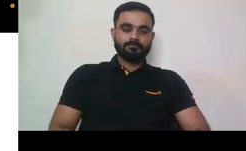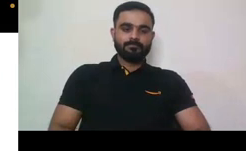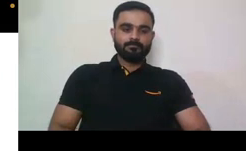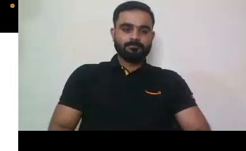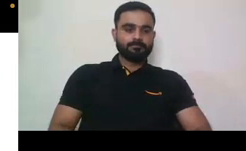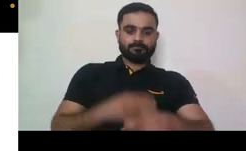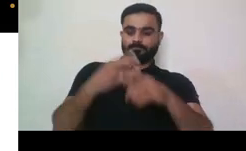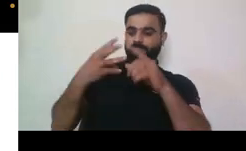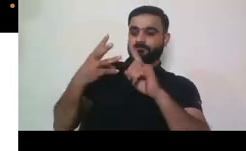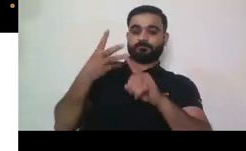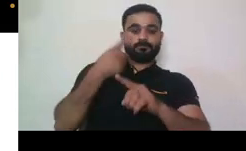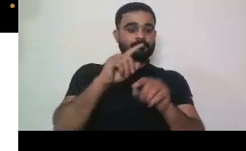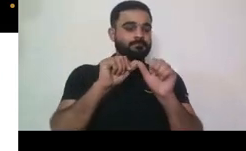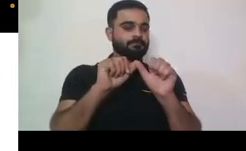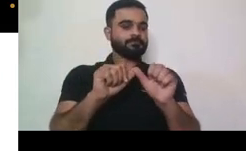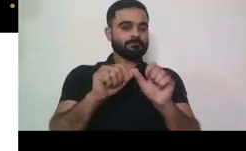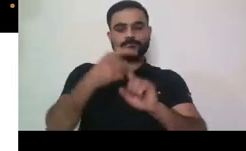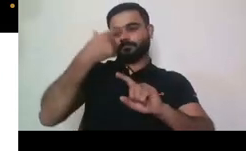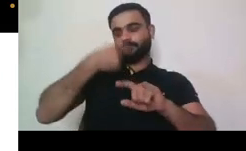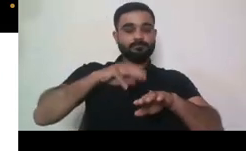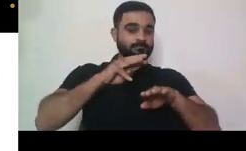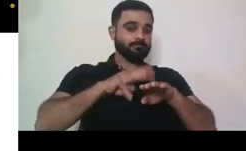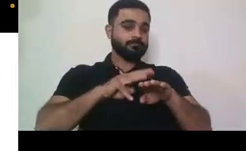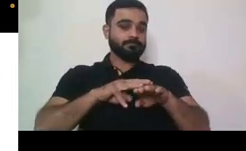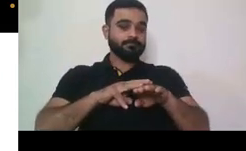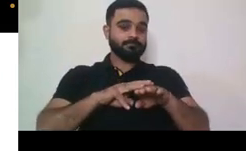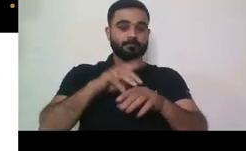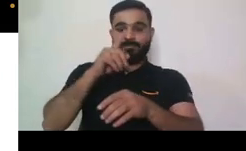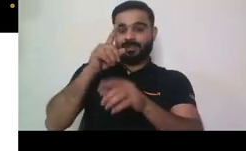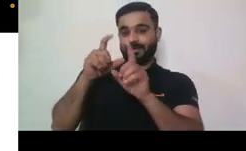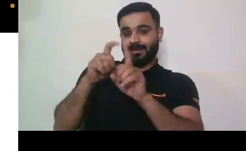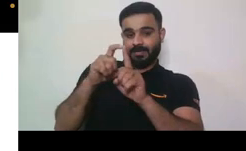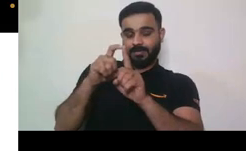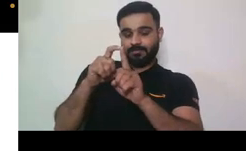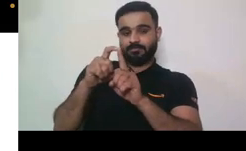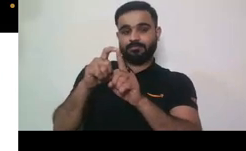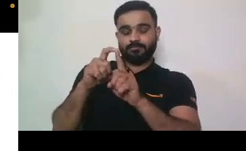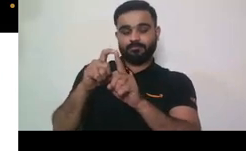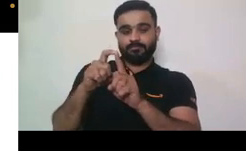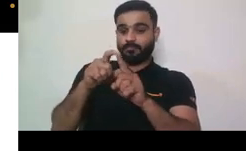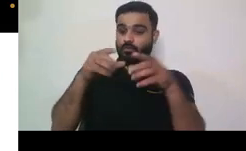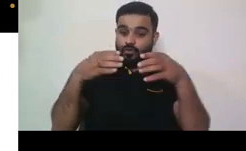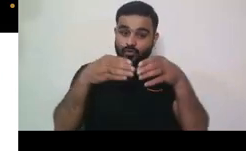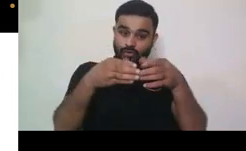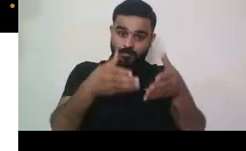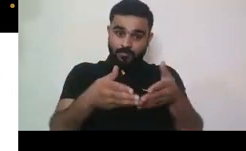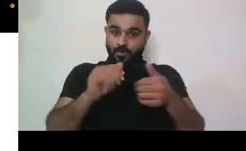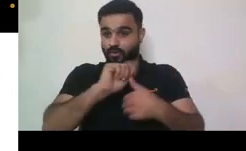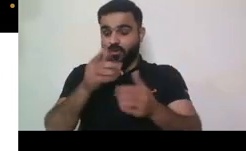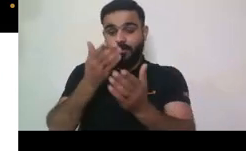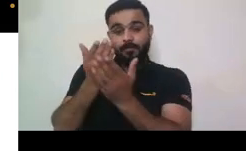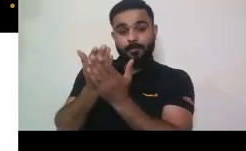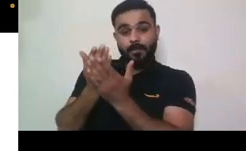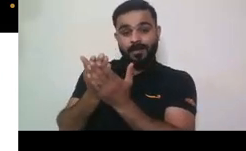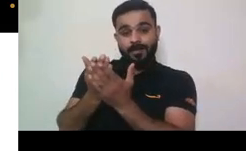The third correct answer is individual members' roles, that is the D. In the group, every participant should